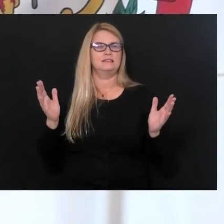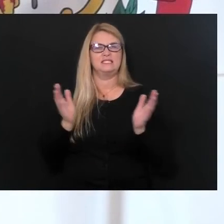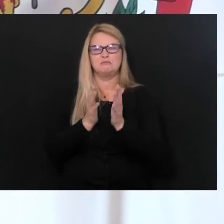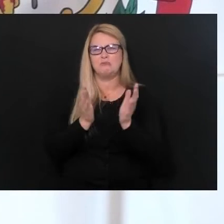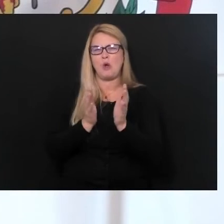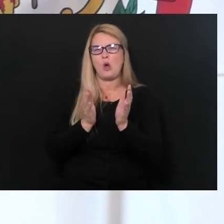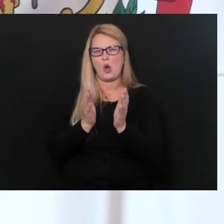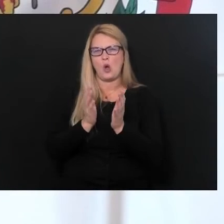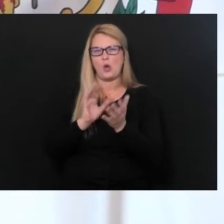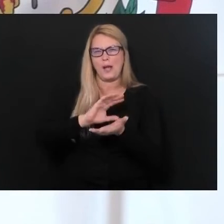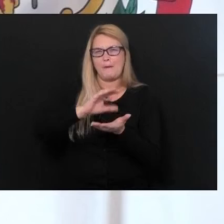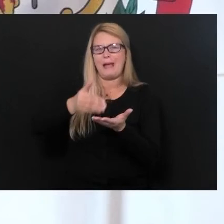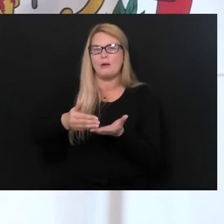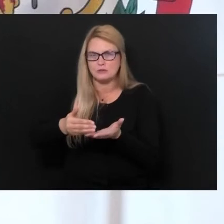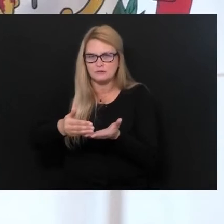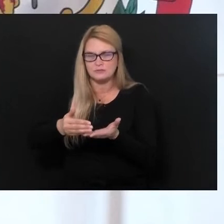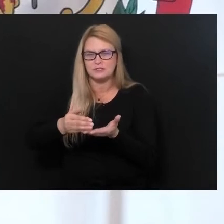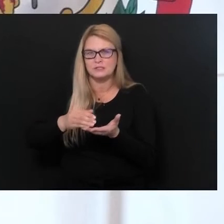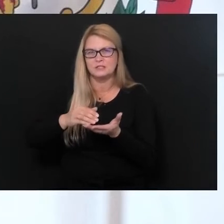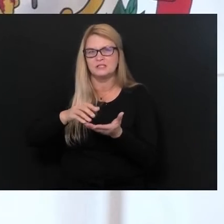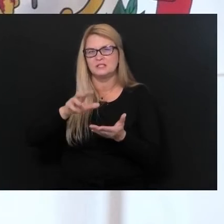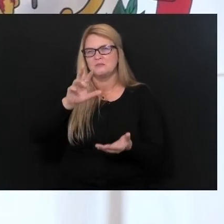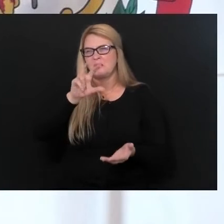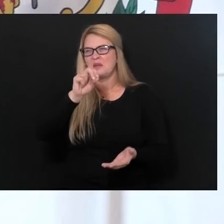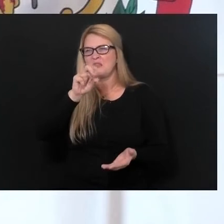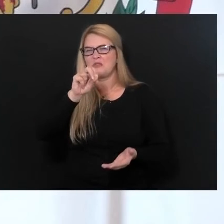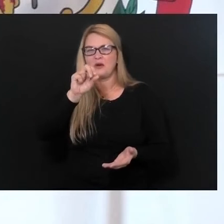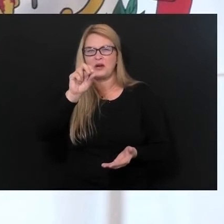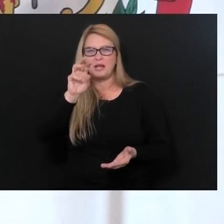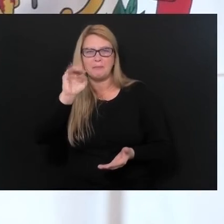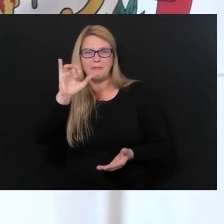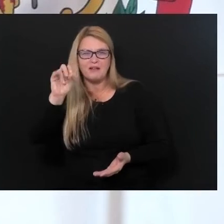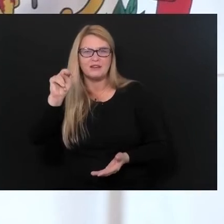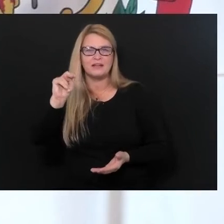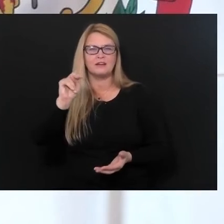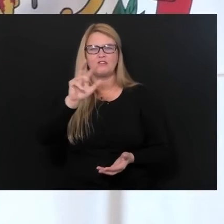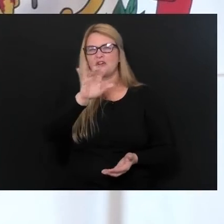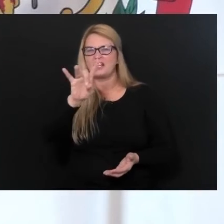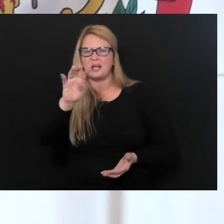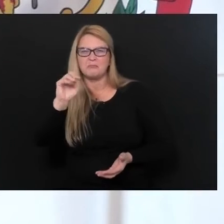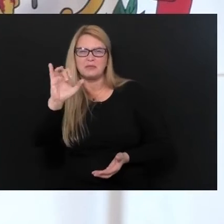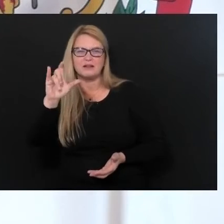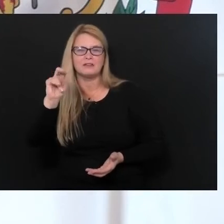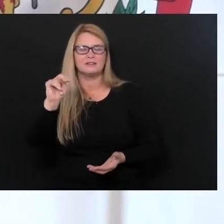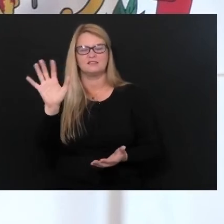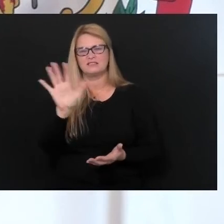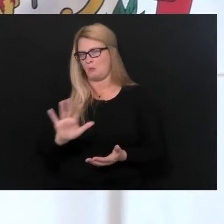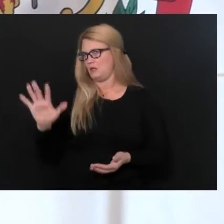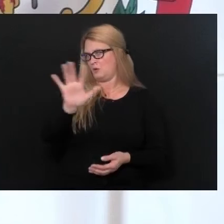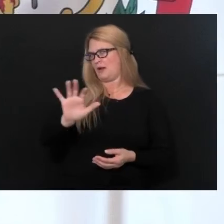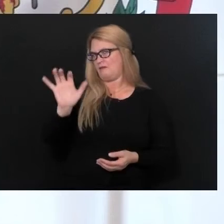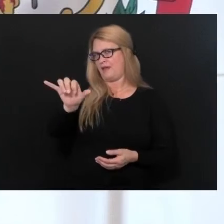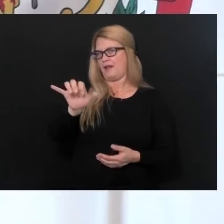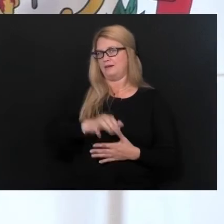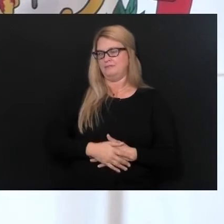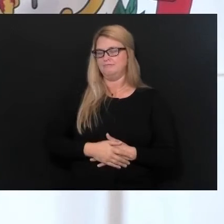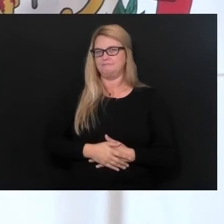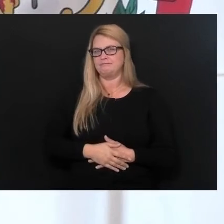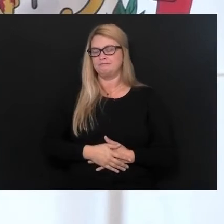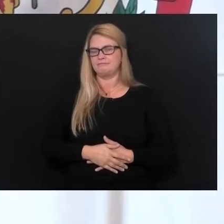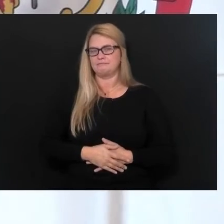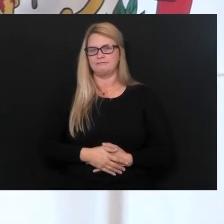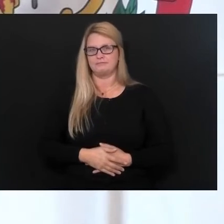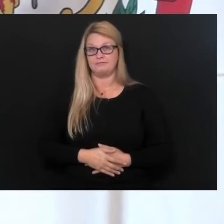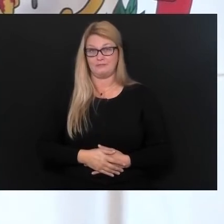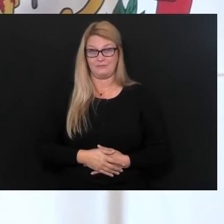cushion now of somewhere in the high 30 million, 38 or whatever million, $39 million. But from that